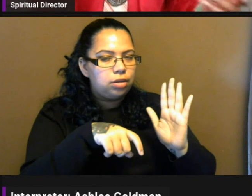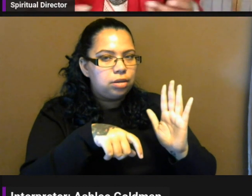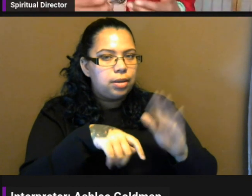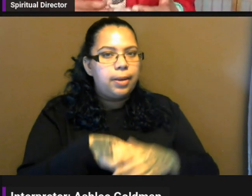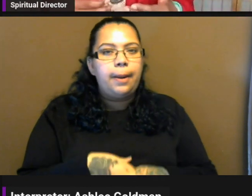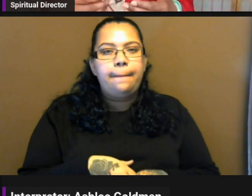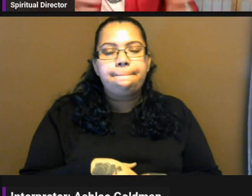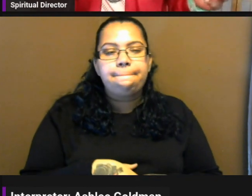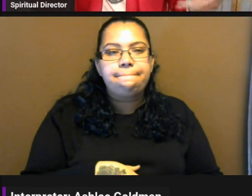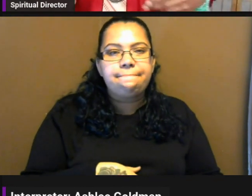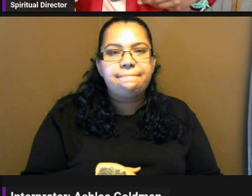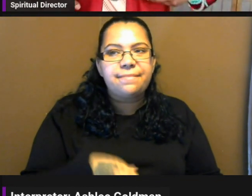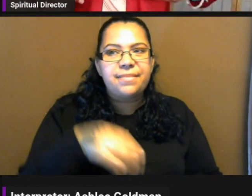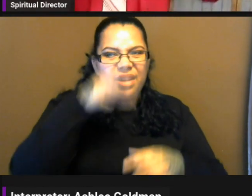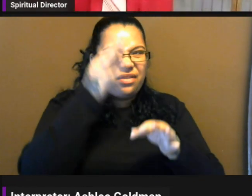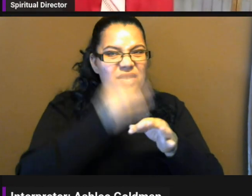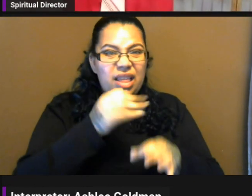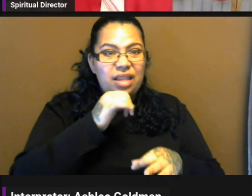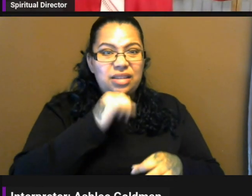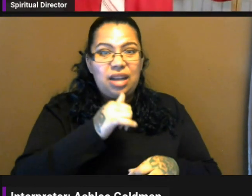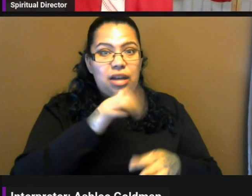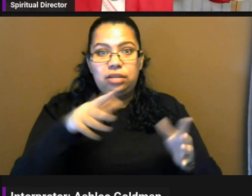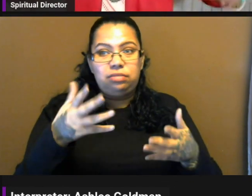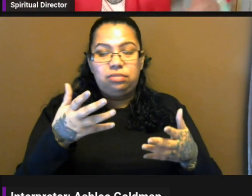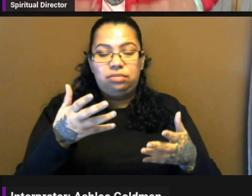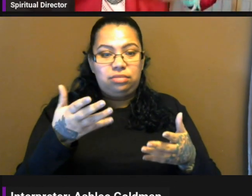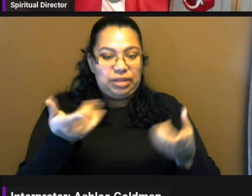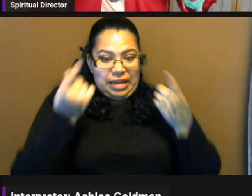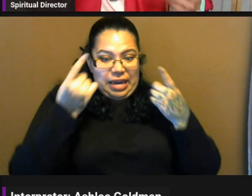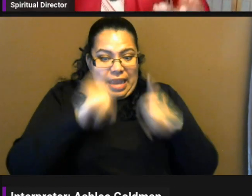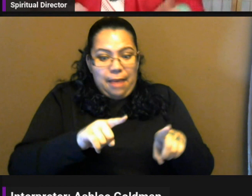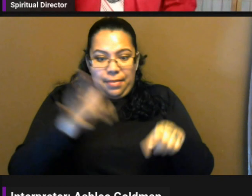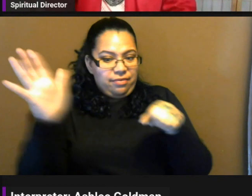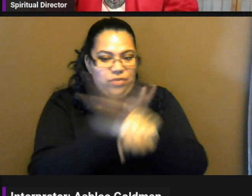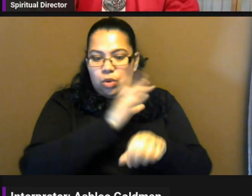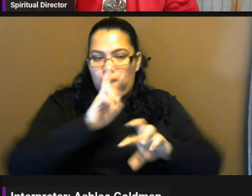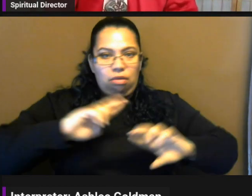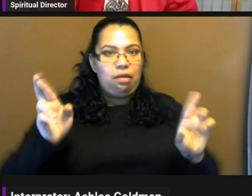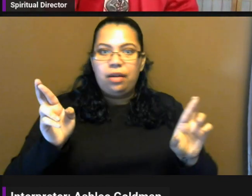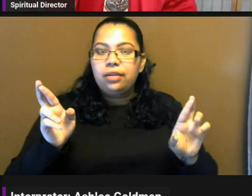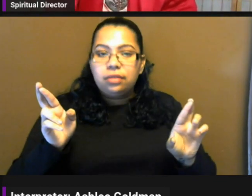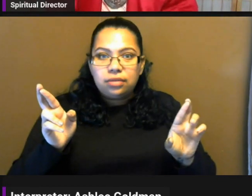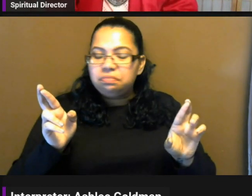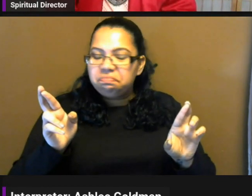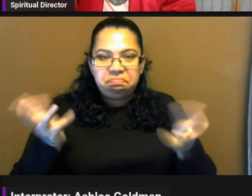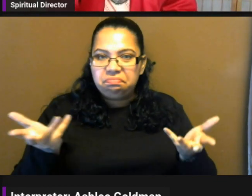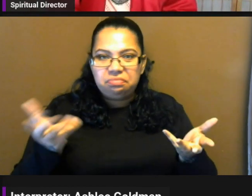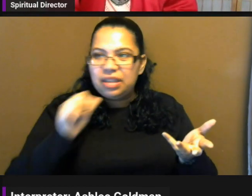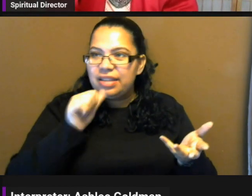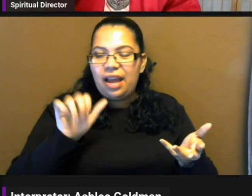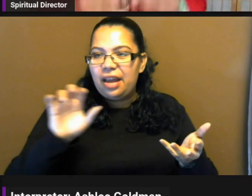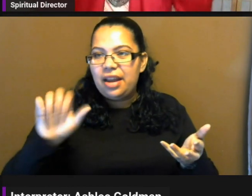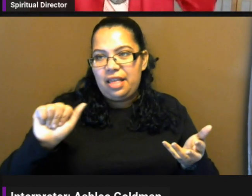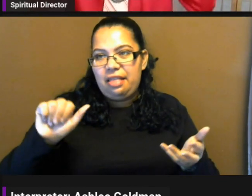Such a faith does not simply spring fully orbed into being. It's not like